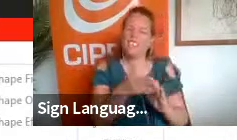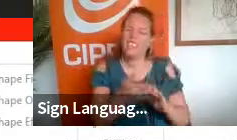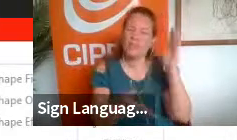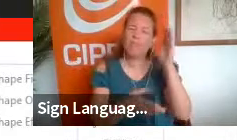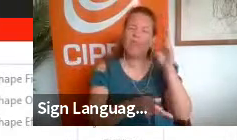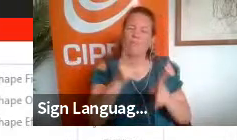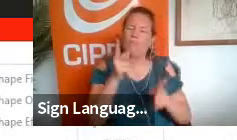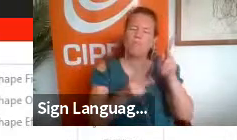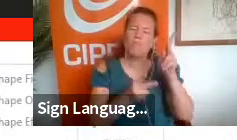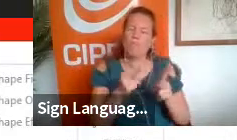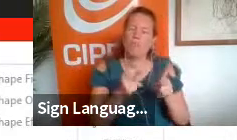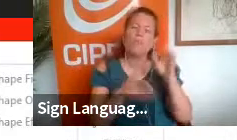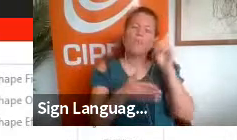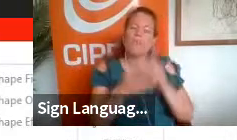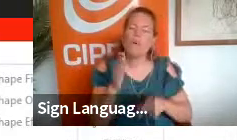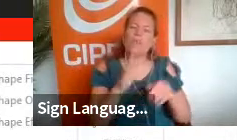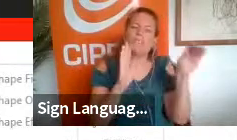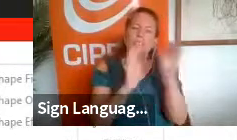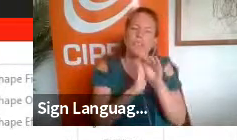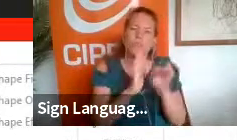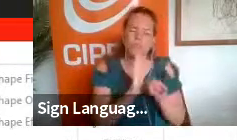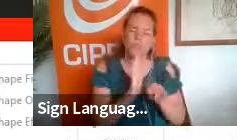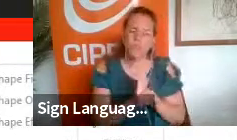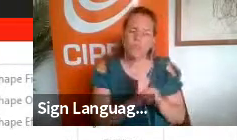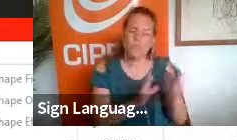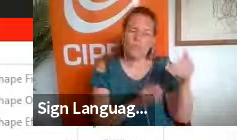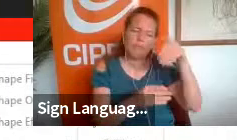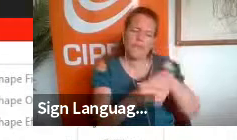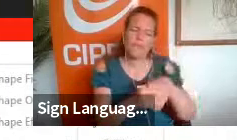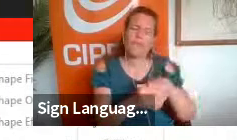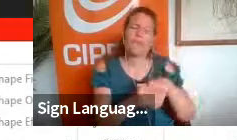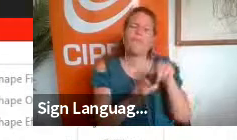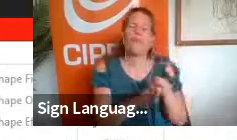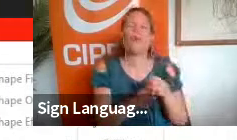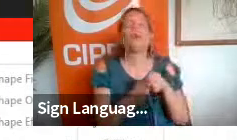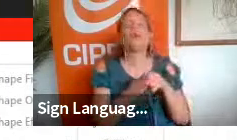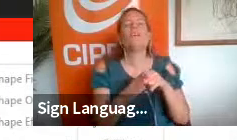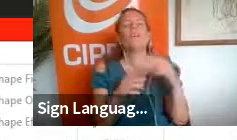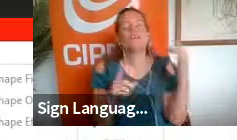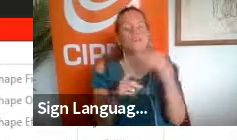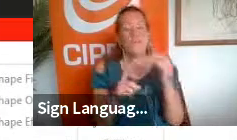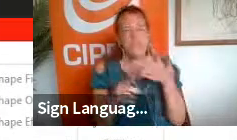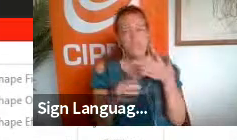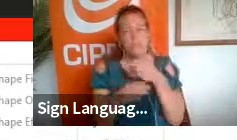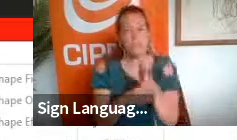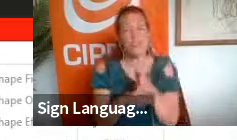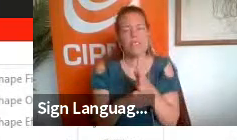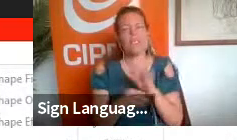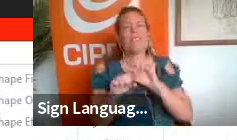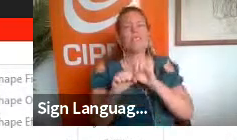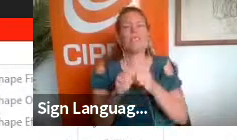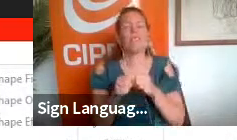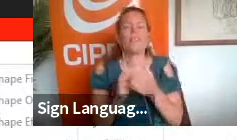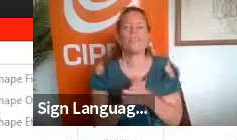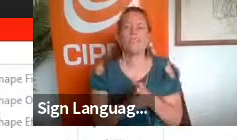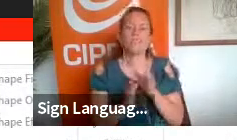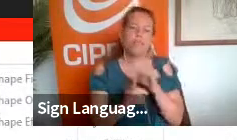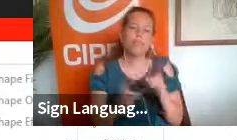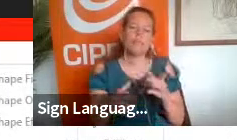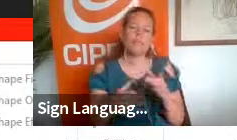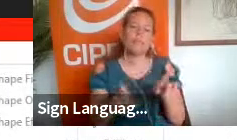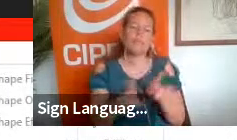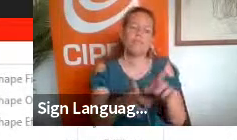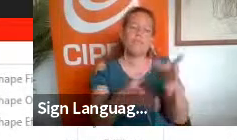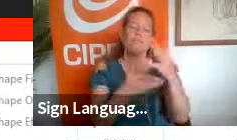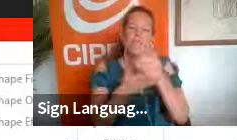digital rights violation. But at the same time, you know, it helps shed light on the importance of documenting and reporting